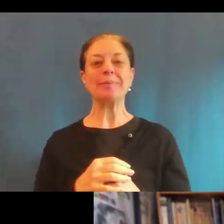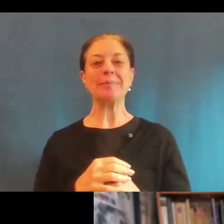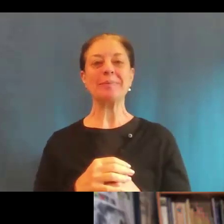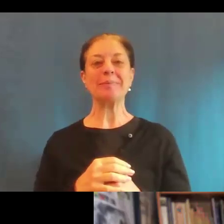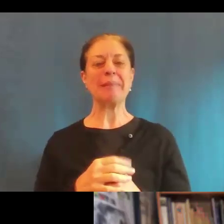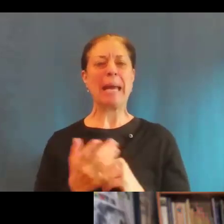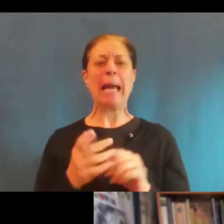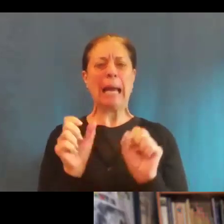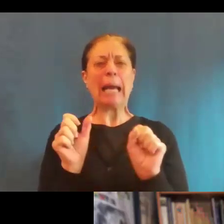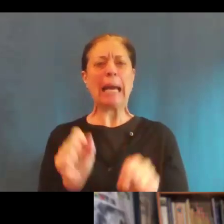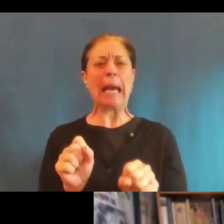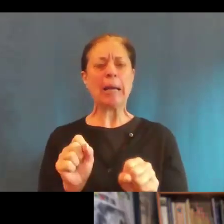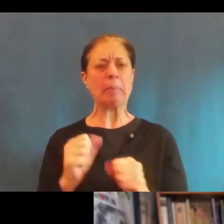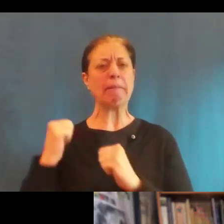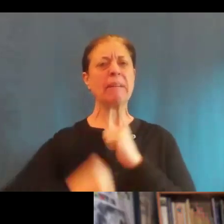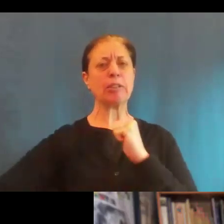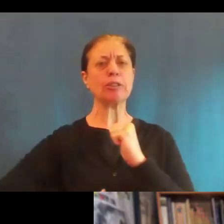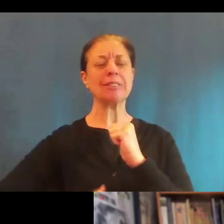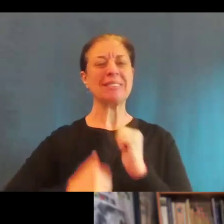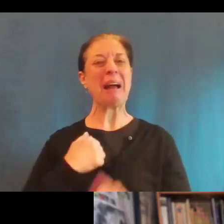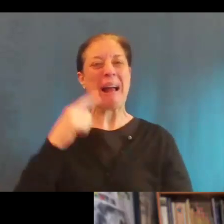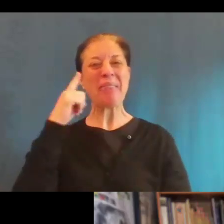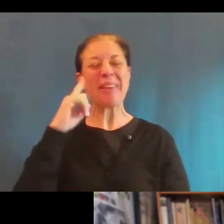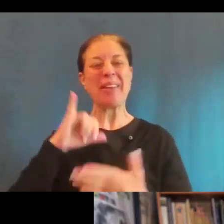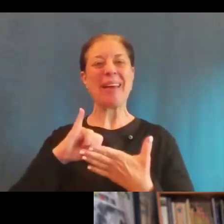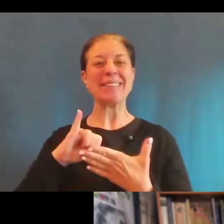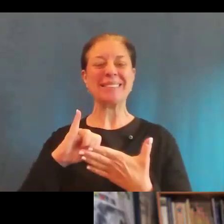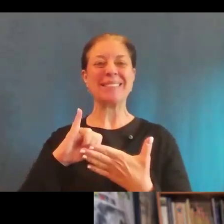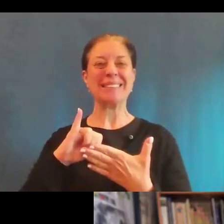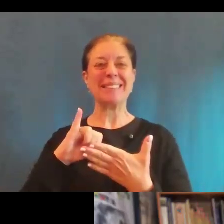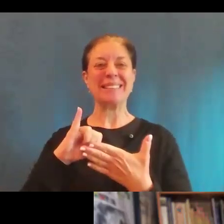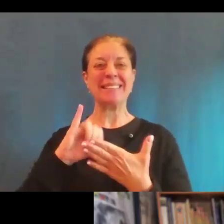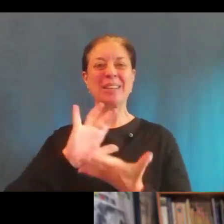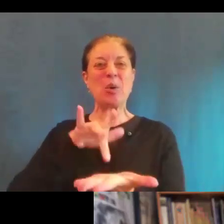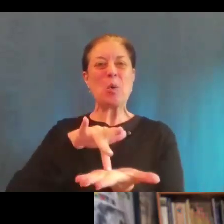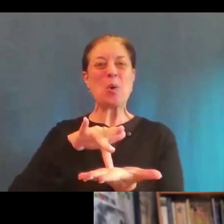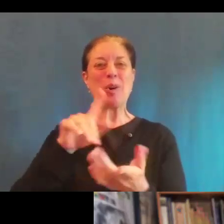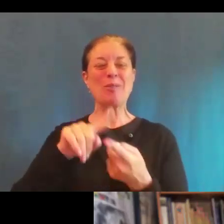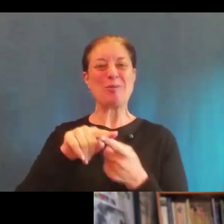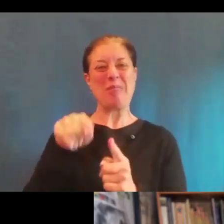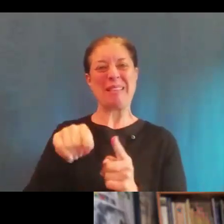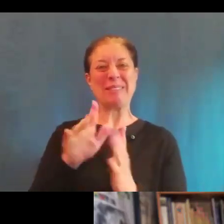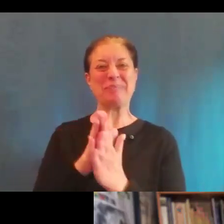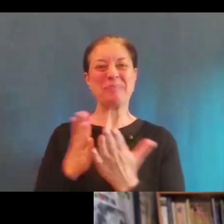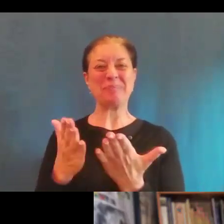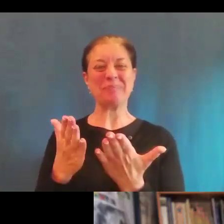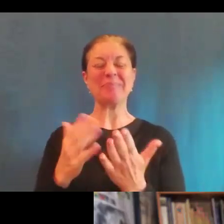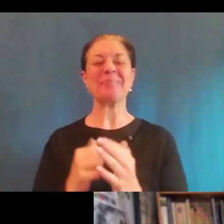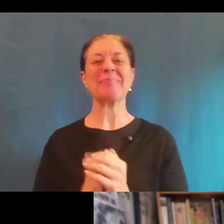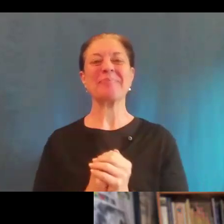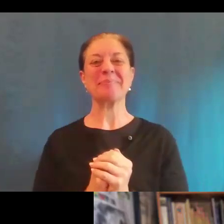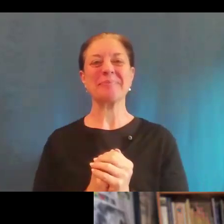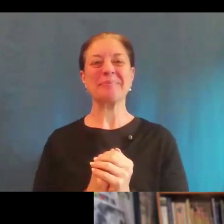you can be fierce. And so I think that's a core to this.